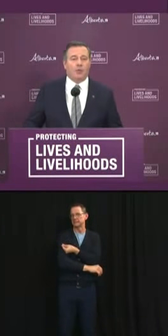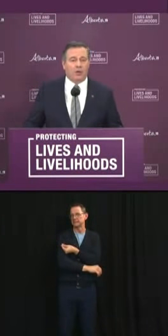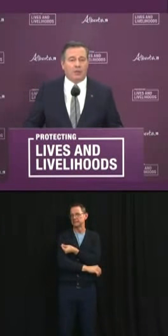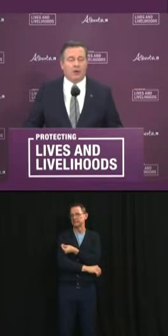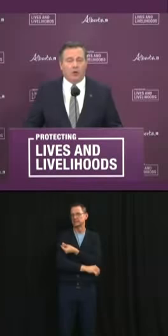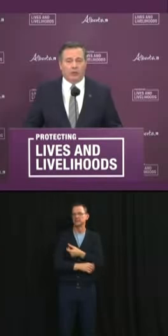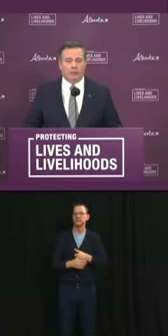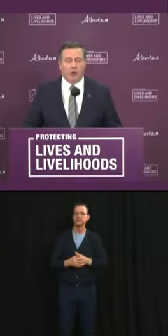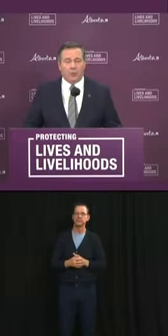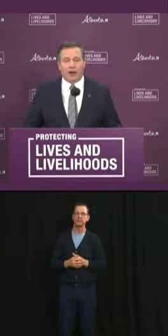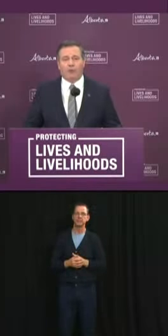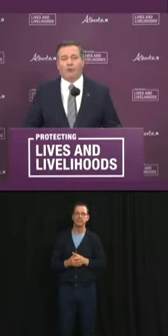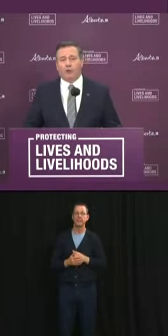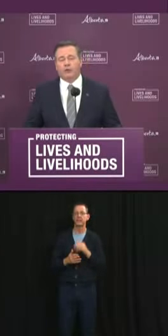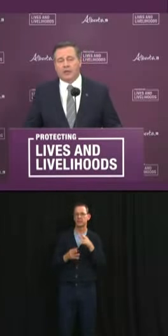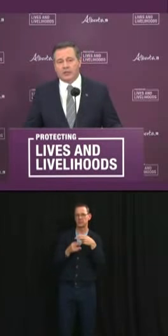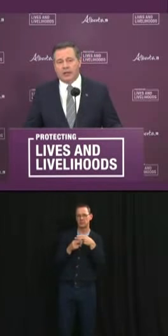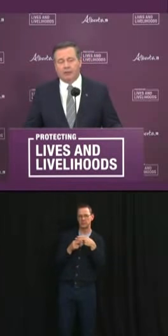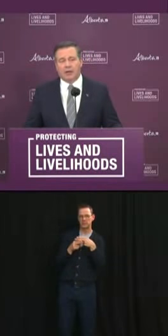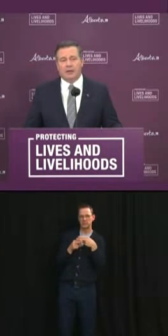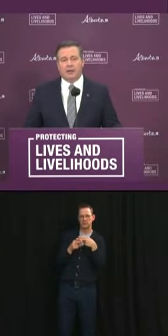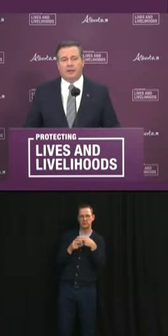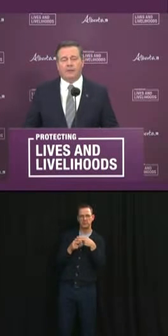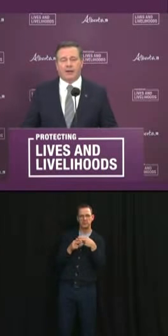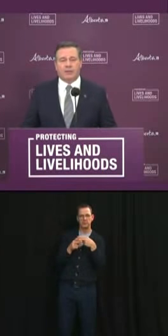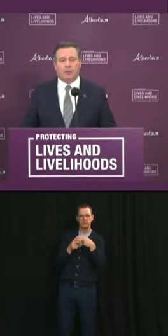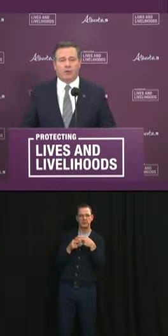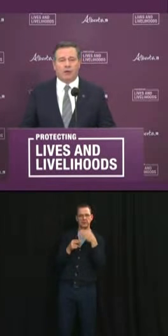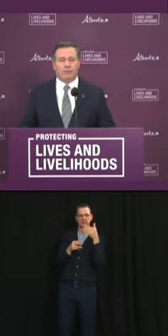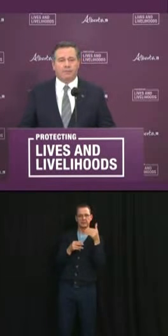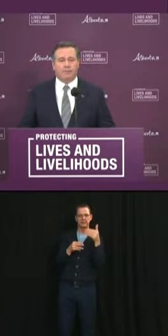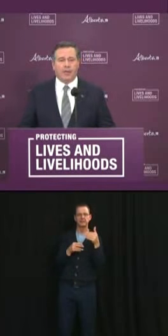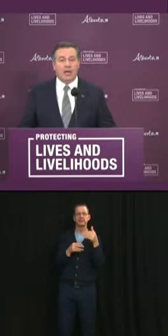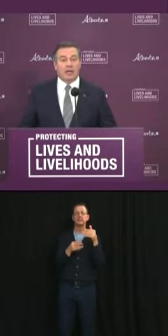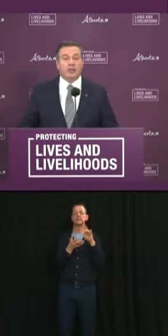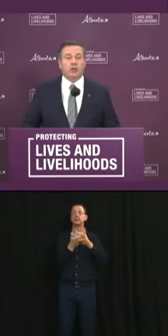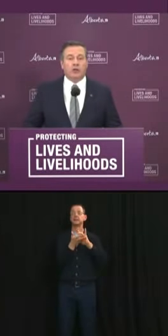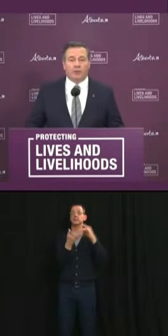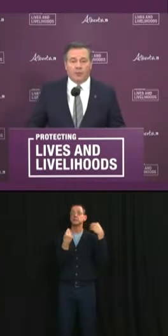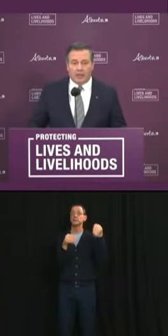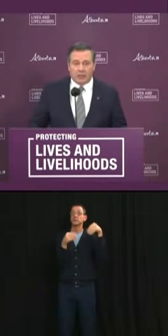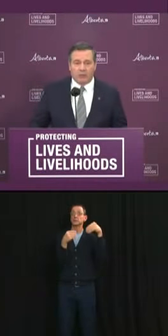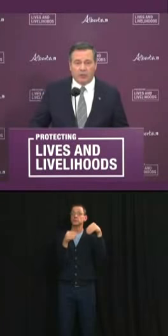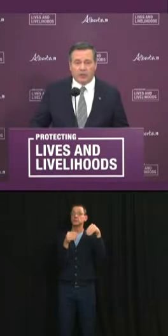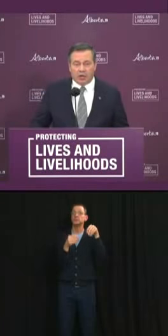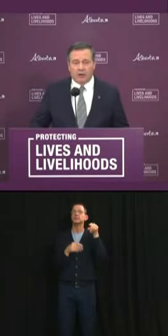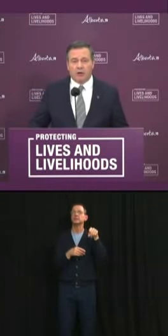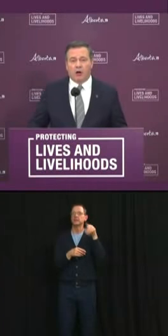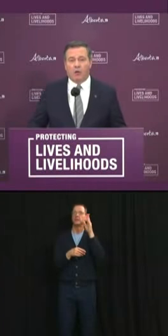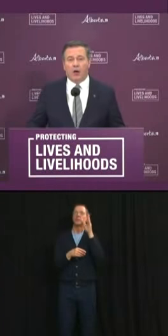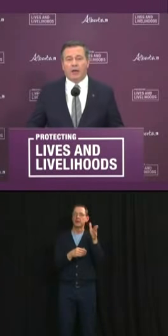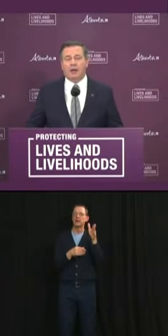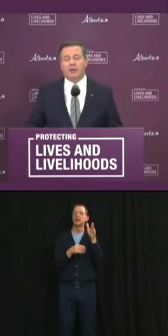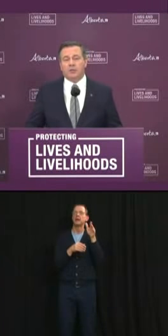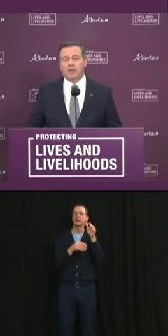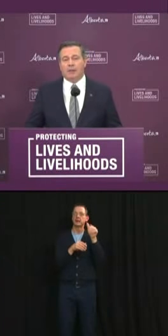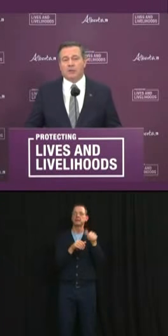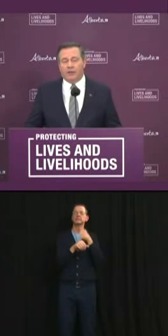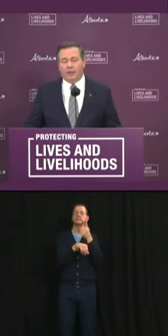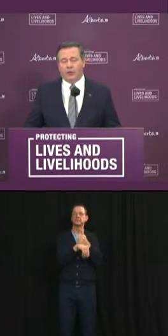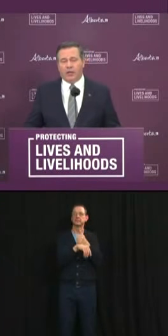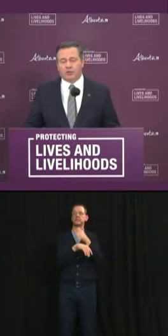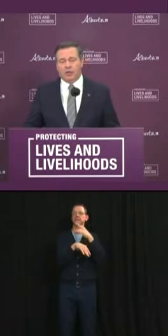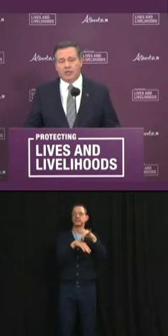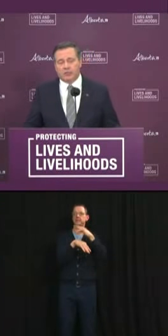by appointment only. We hope that will further accelerate the vaccine program. Additional information will be shared when this